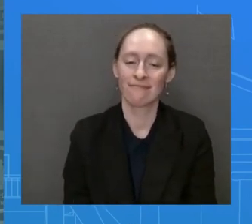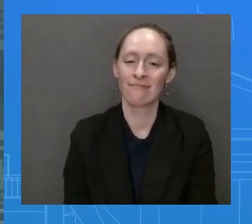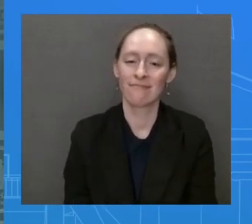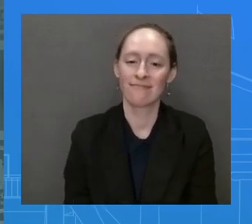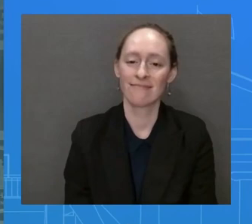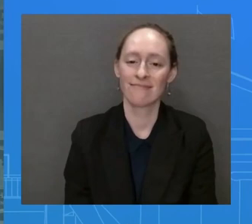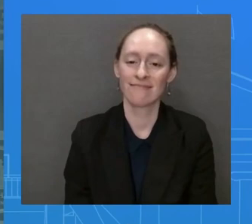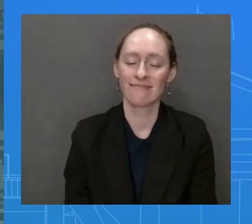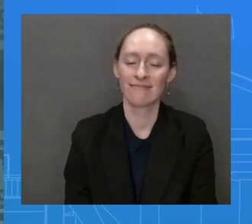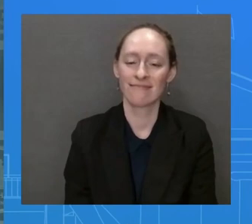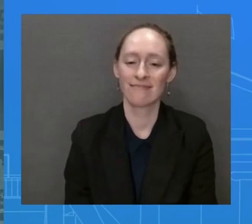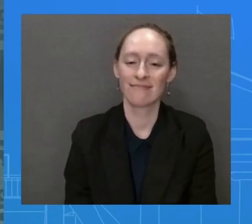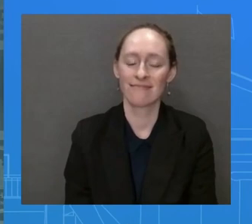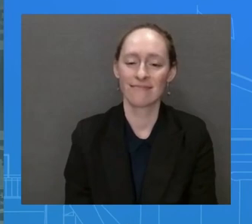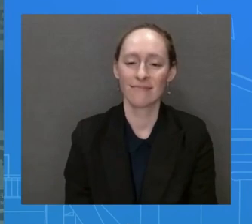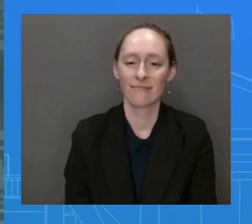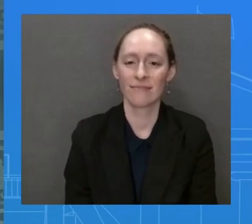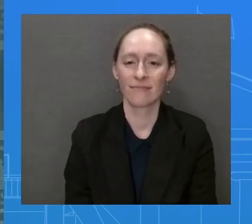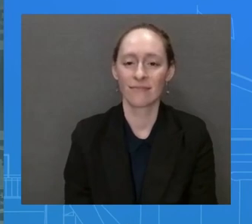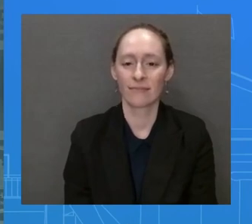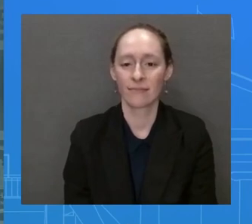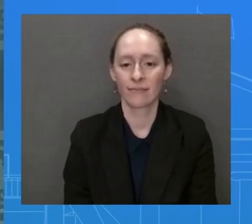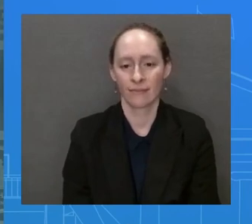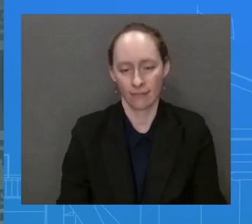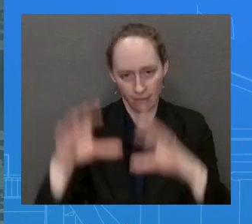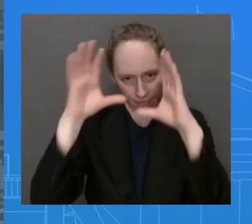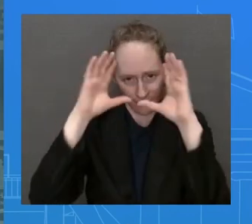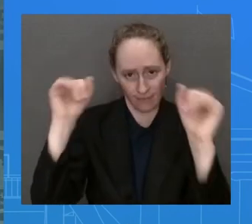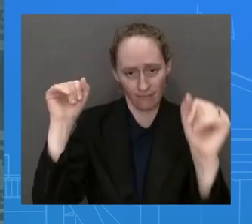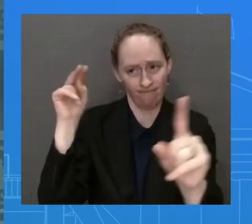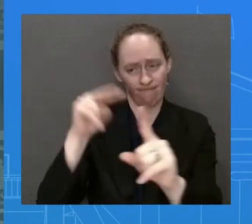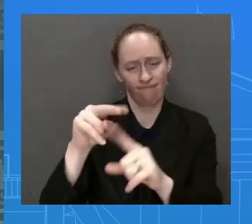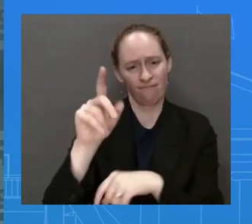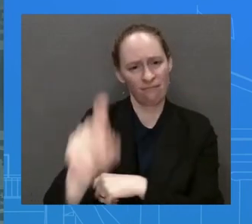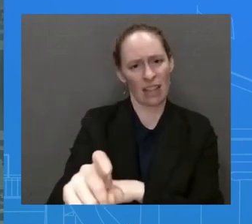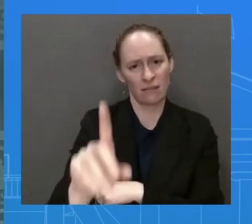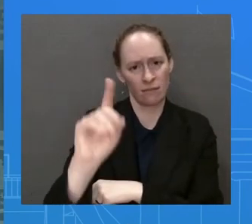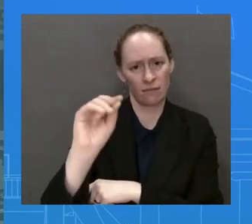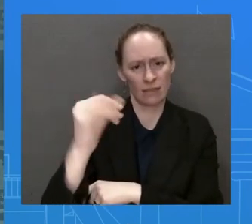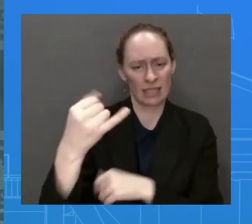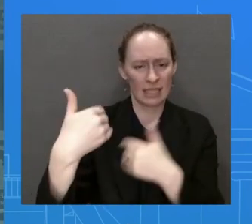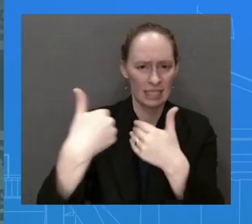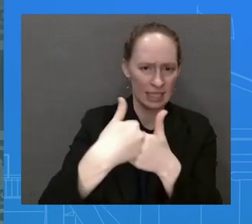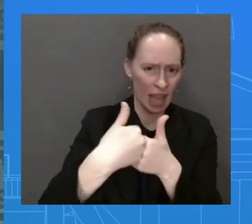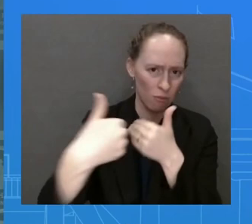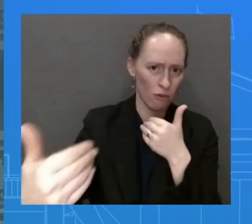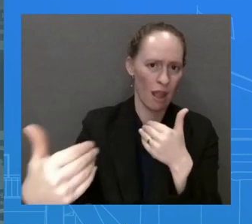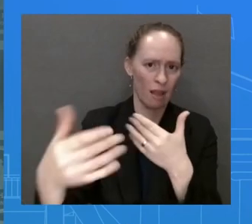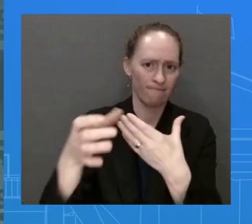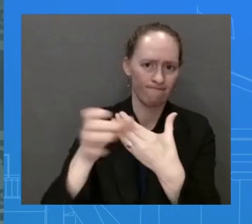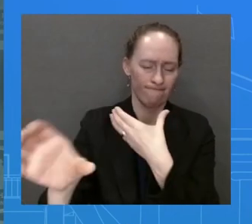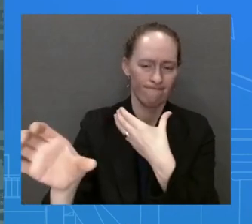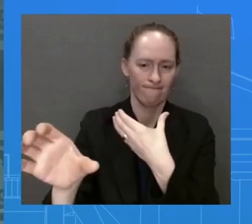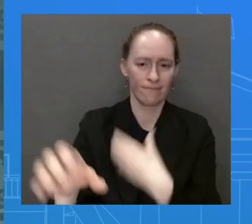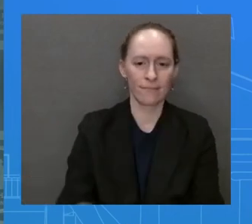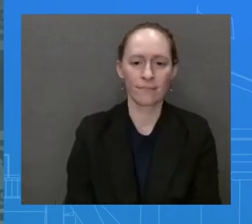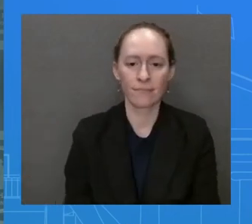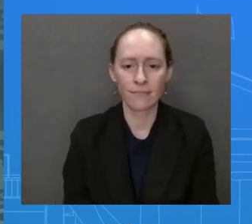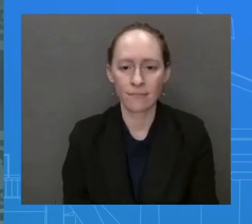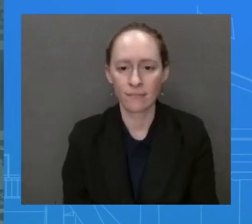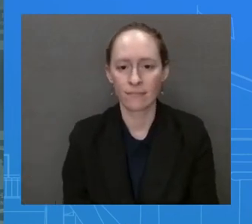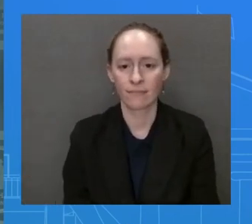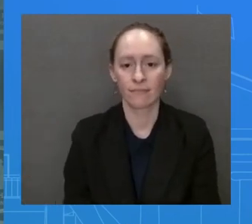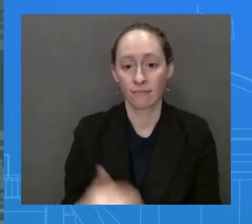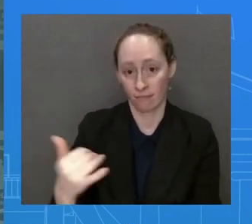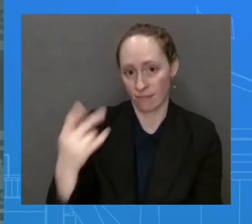to be restored. That's what you have seen under this administration the last two years. And I want to be consistent in what I'm saying. I want to be prudent in what I'm